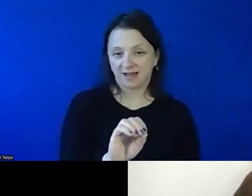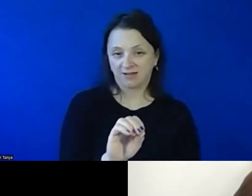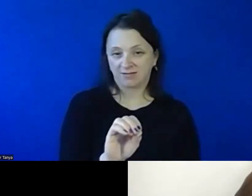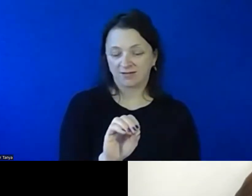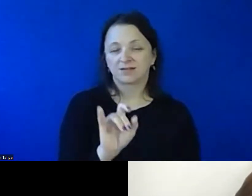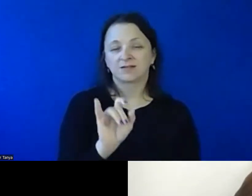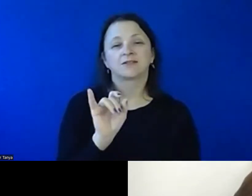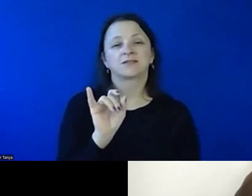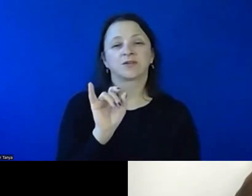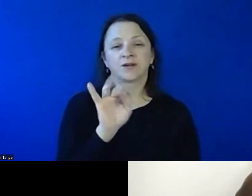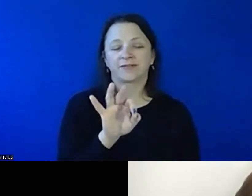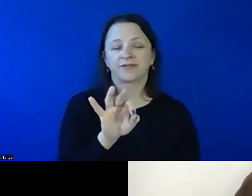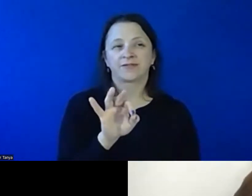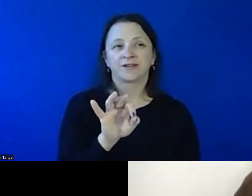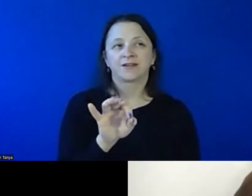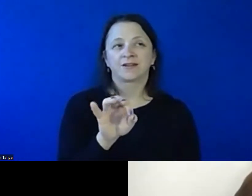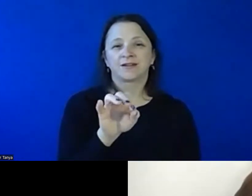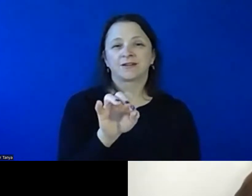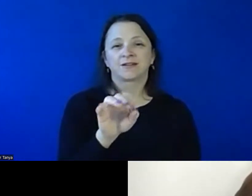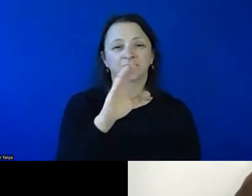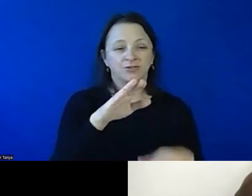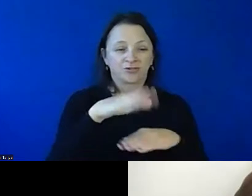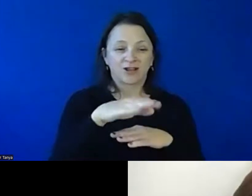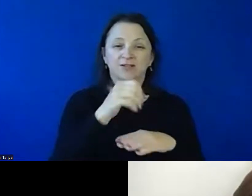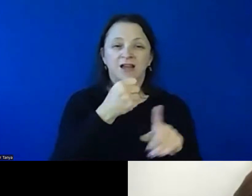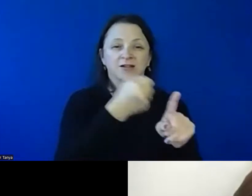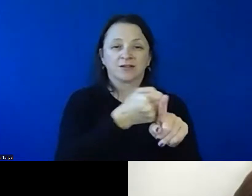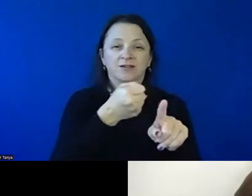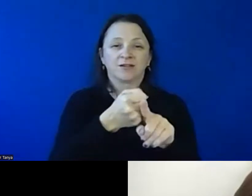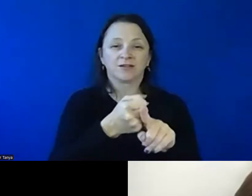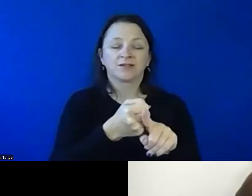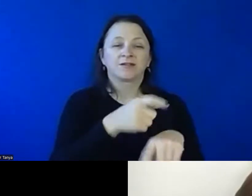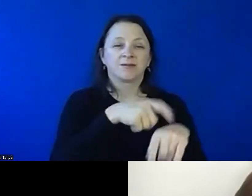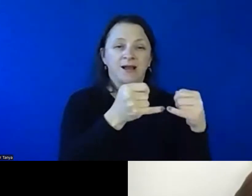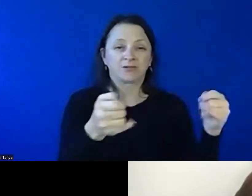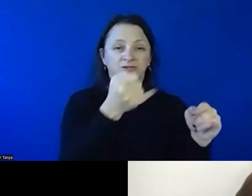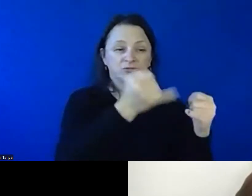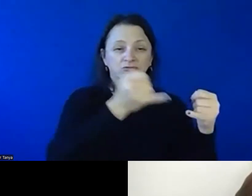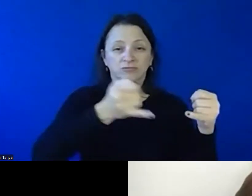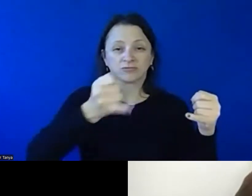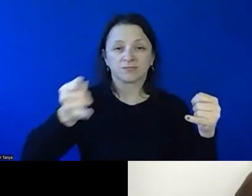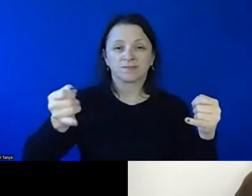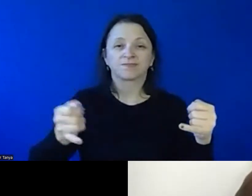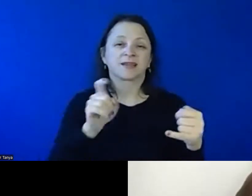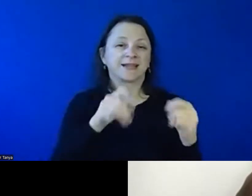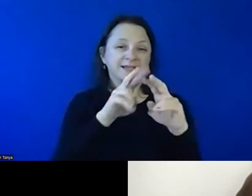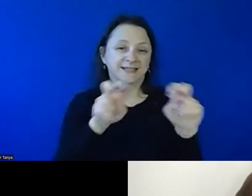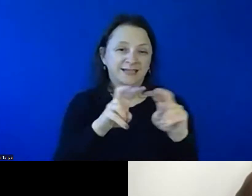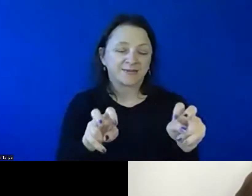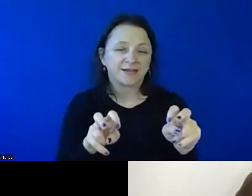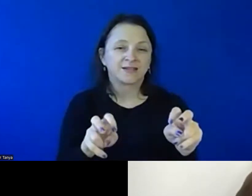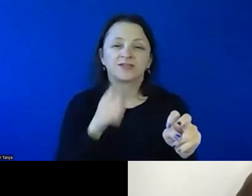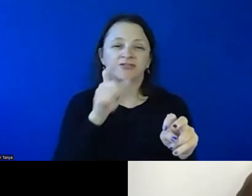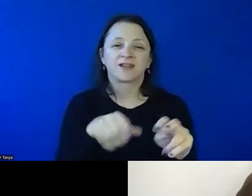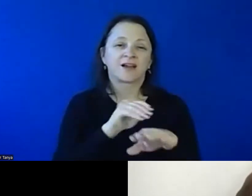are not reaching, if your child is not reaching those milestones, they're more likely to need assessment. It should not